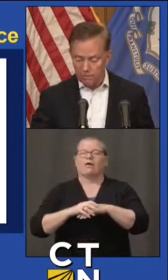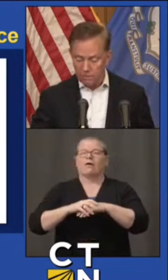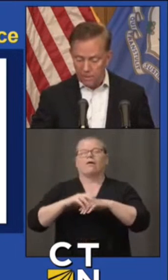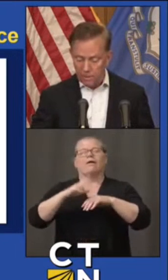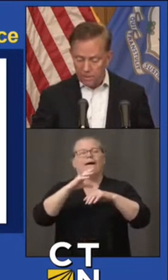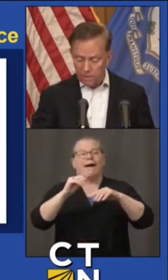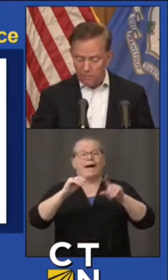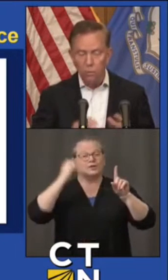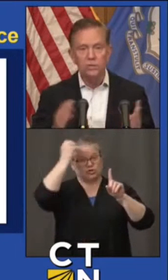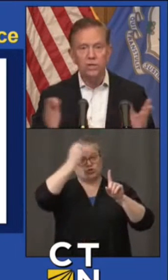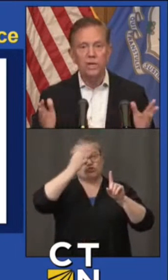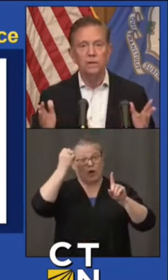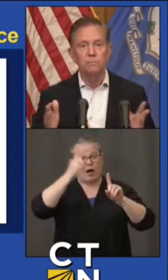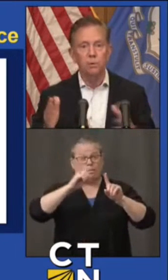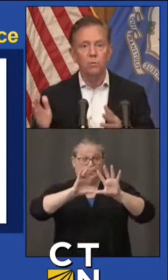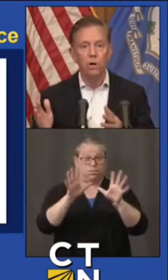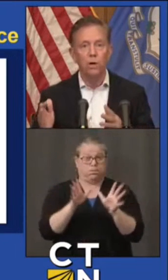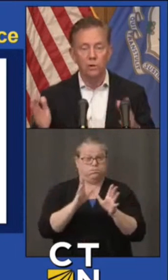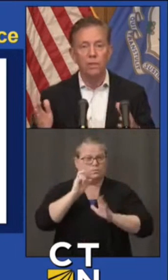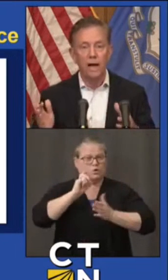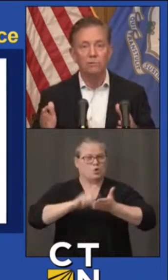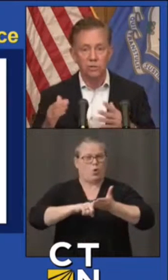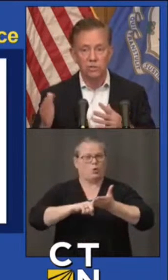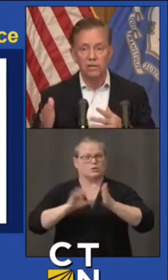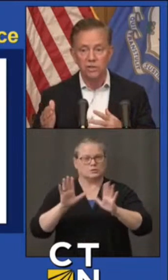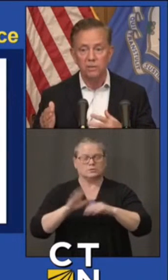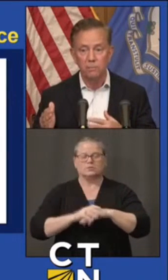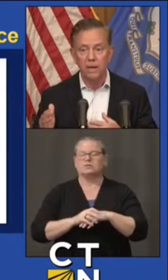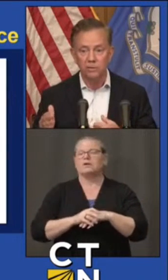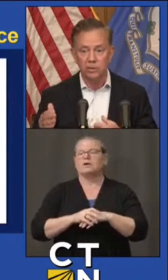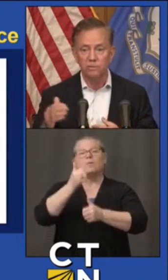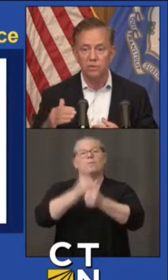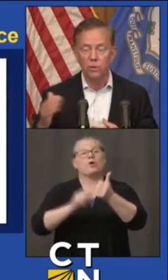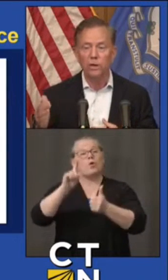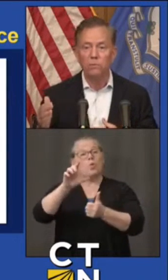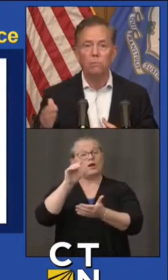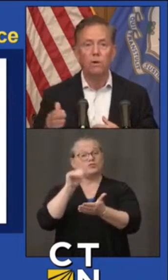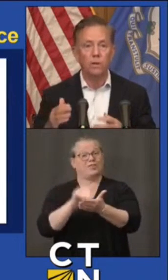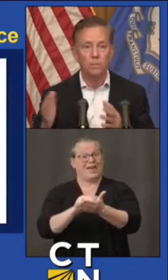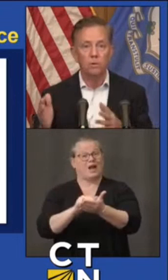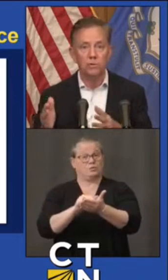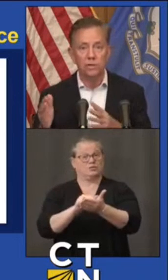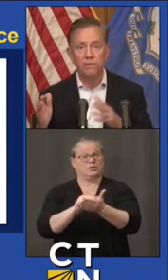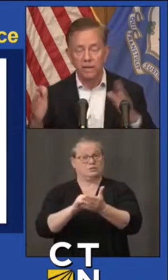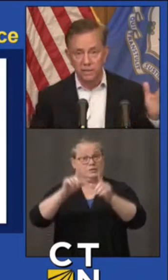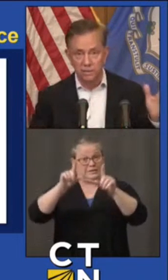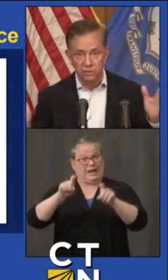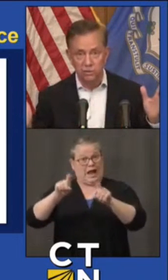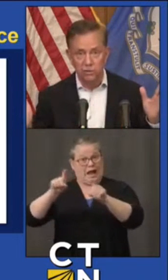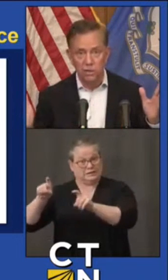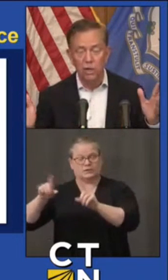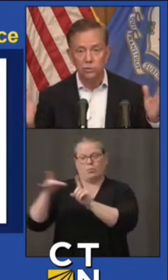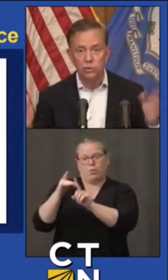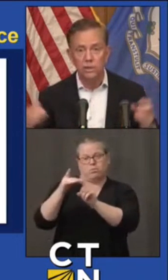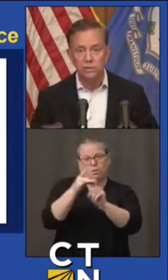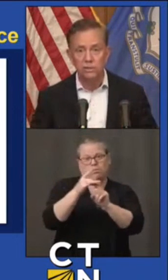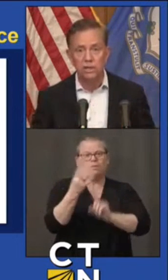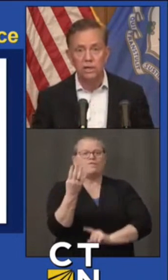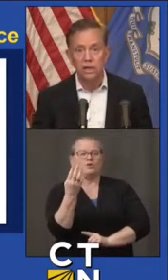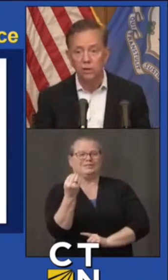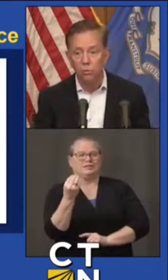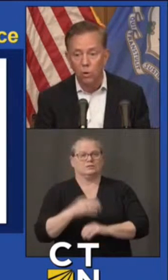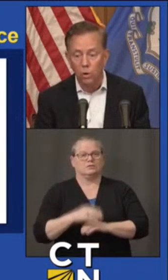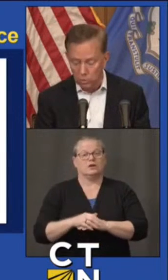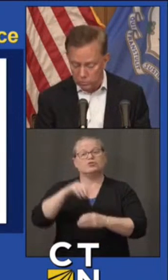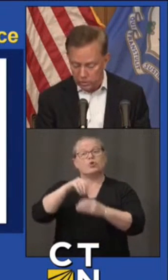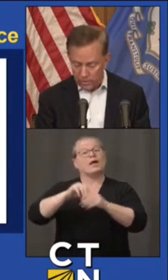are 14 per 100,000 testing positive. So we are one of the most infected countries in